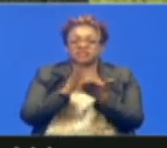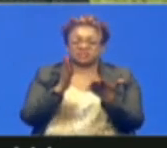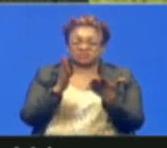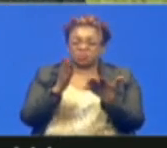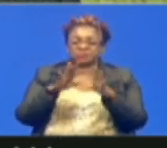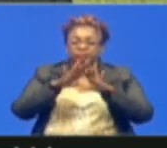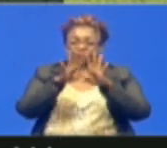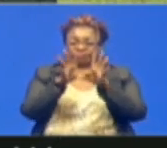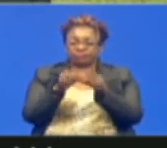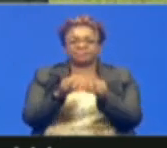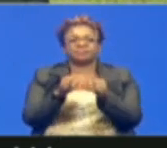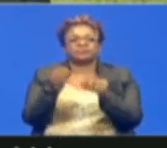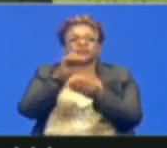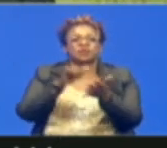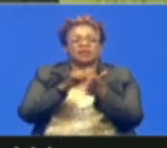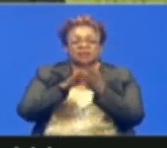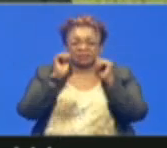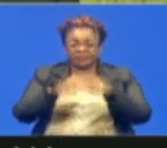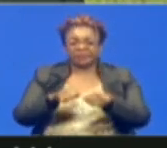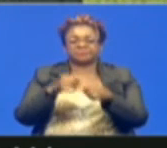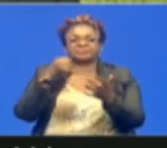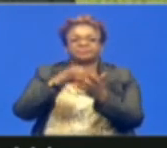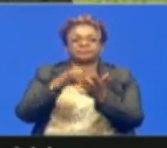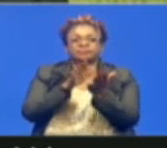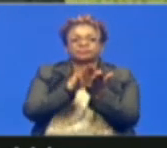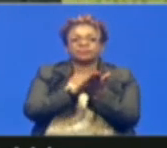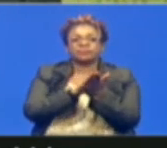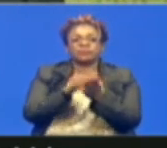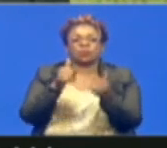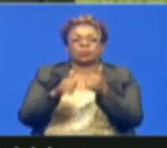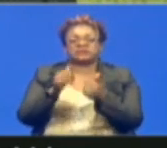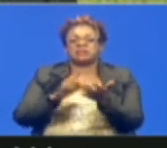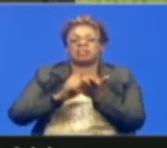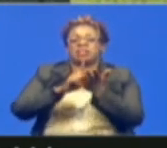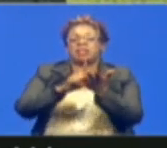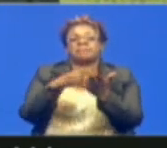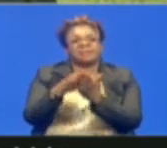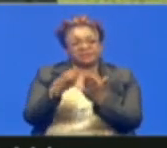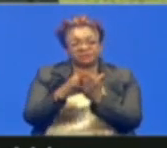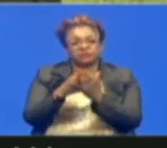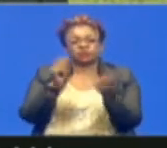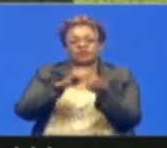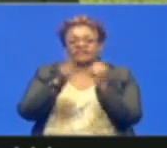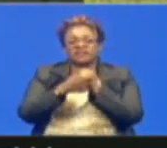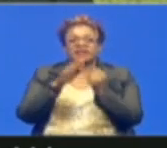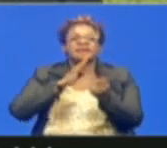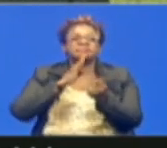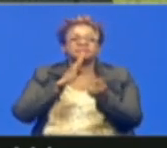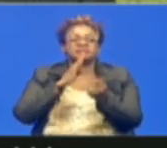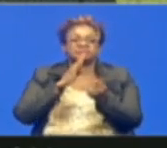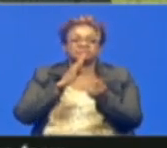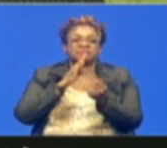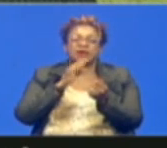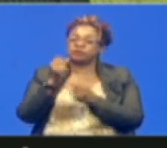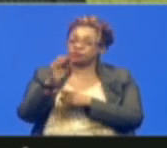consolidated so that they can be able to accommodate the banks which had lent them money to convert their debt into equity. And